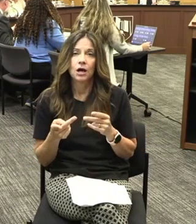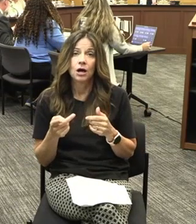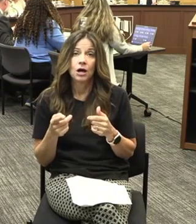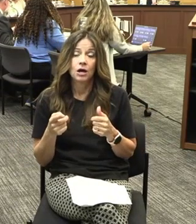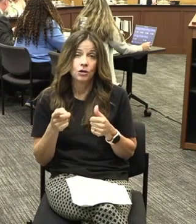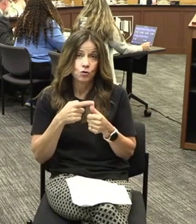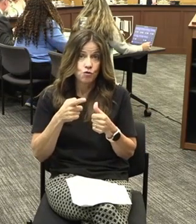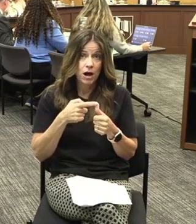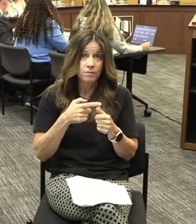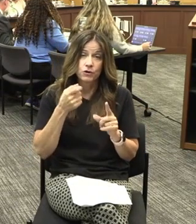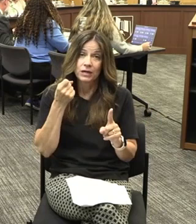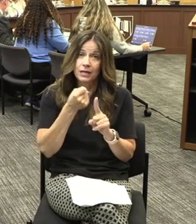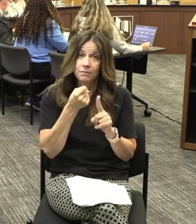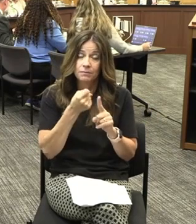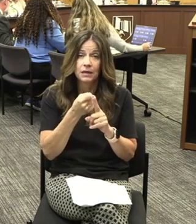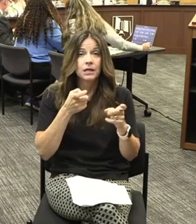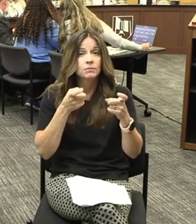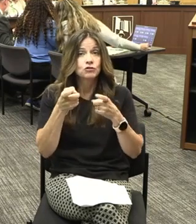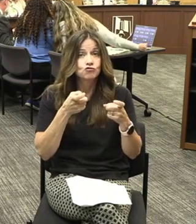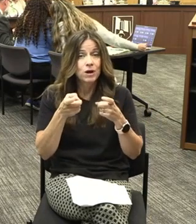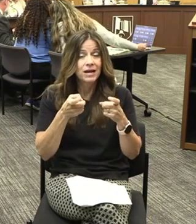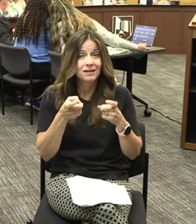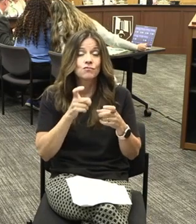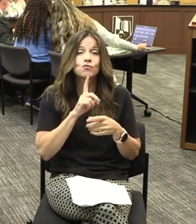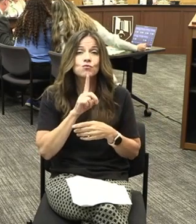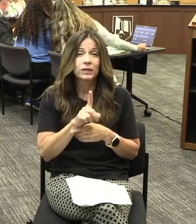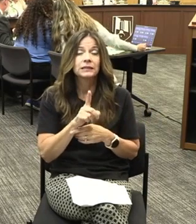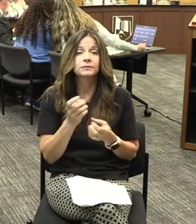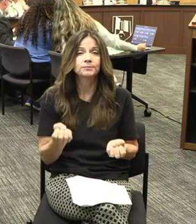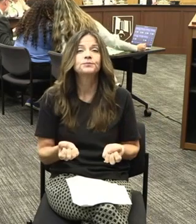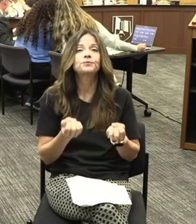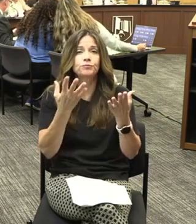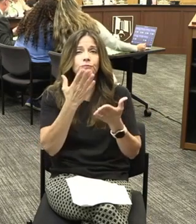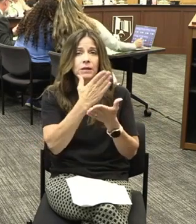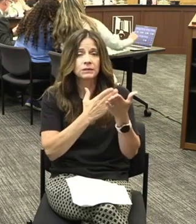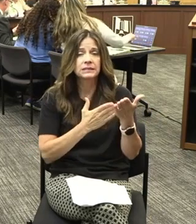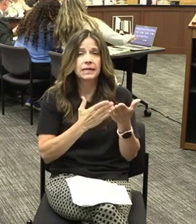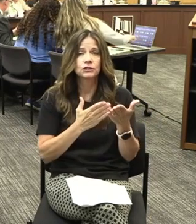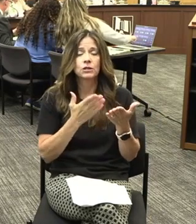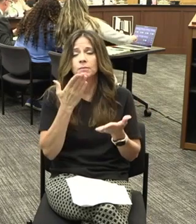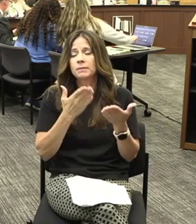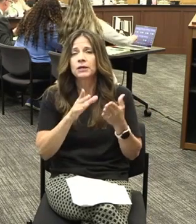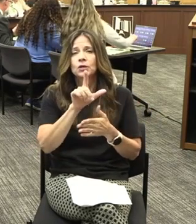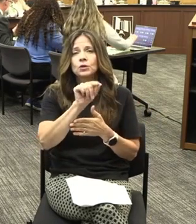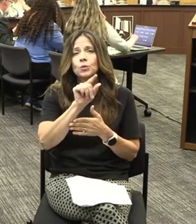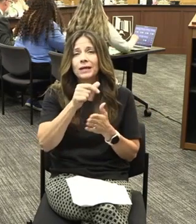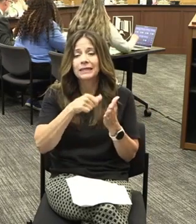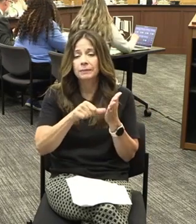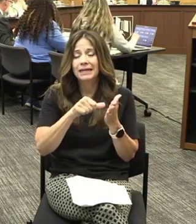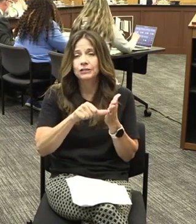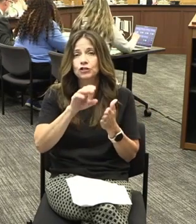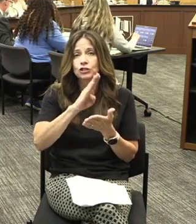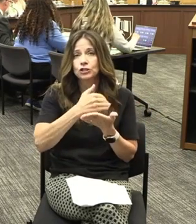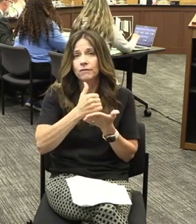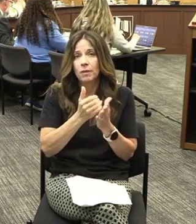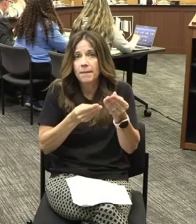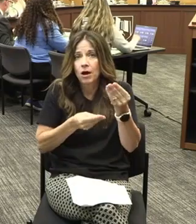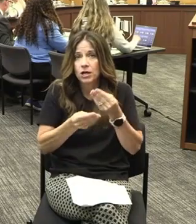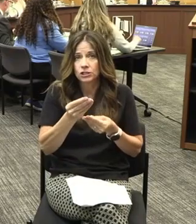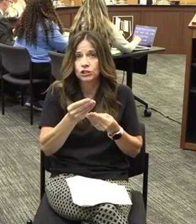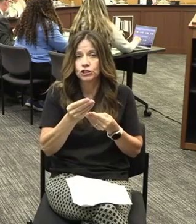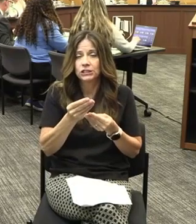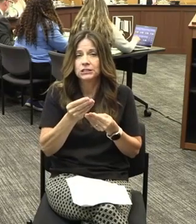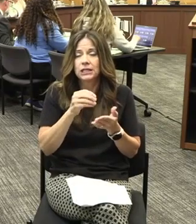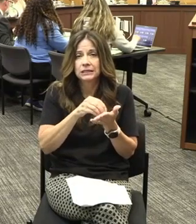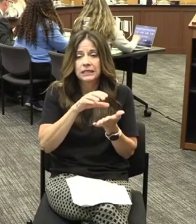would be administrative, really, as multiple sections, so approximately 20 pages of the budget document